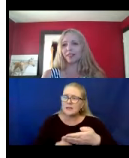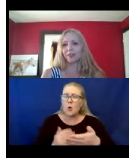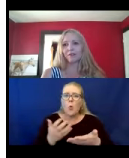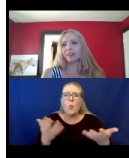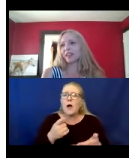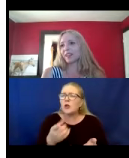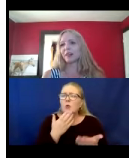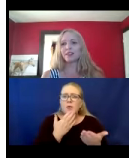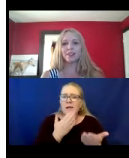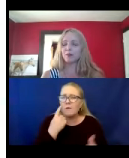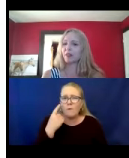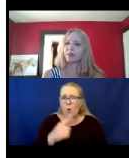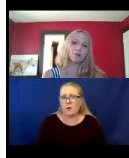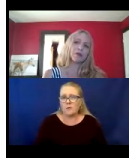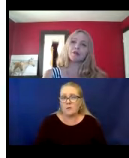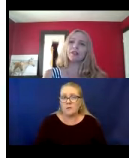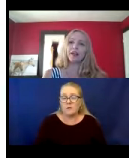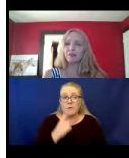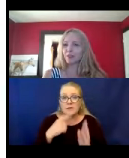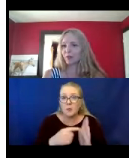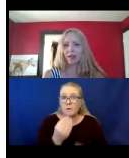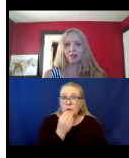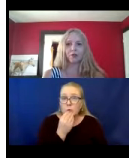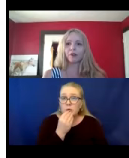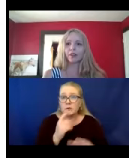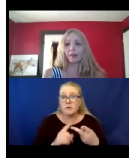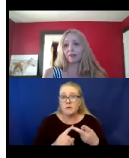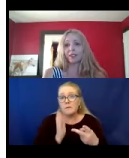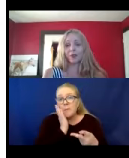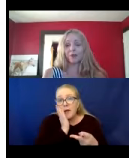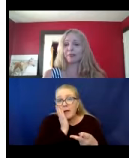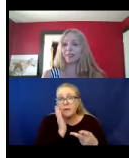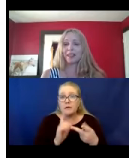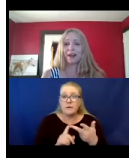meal, the fact that I had a bed to sleep in, or that I have this friend, or that I,